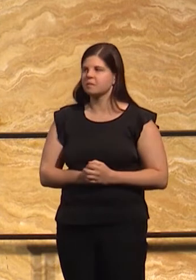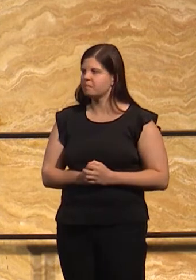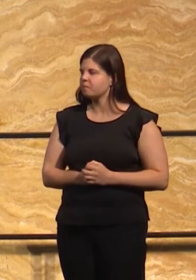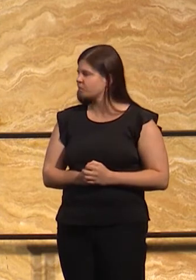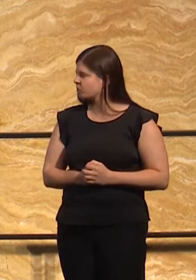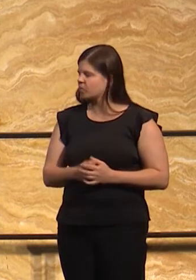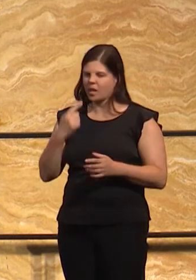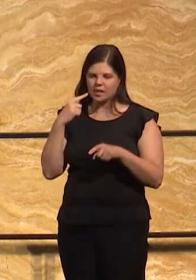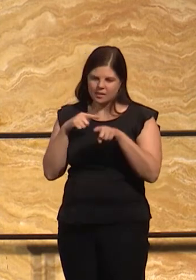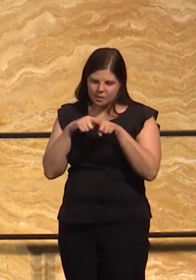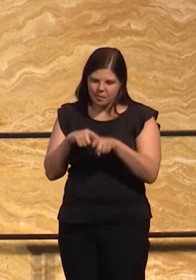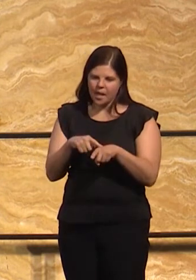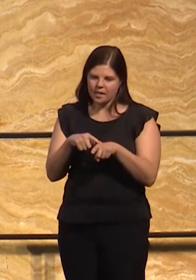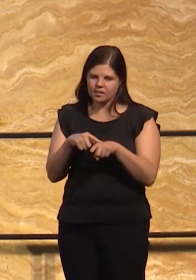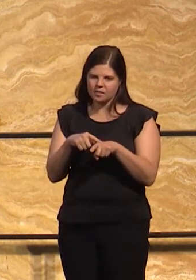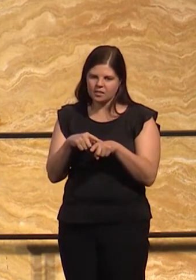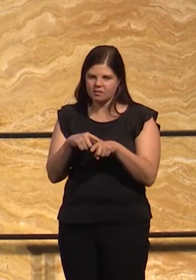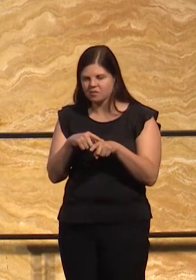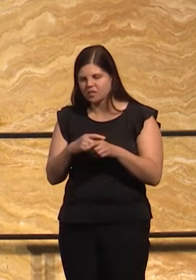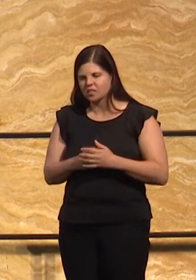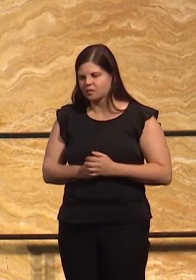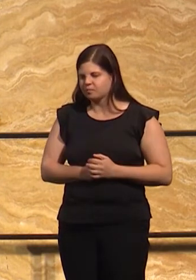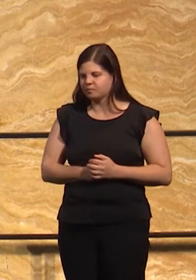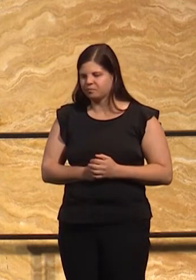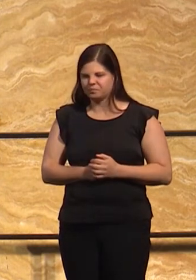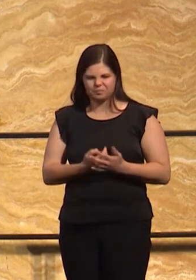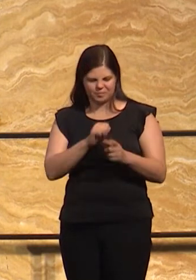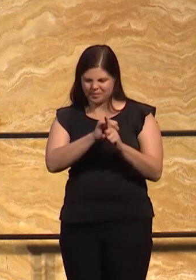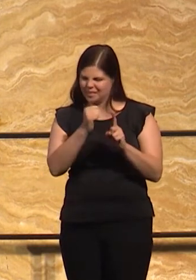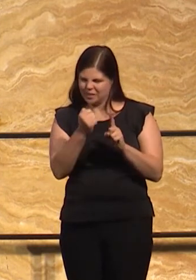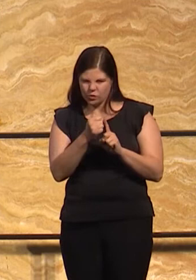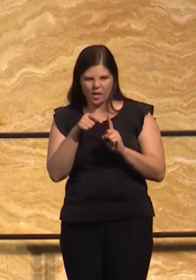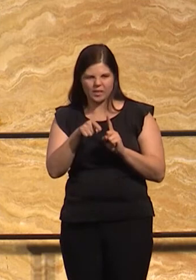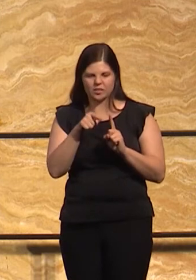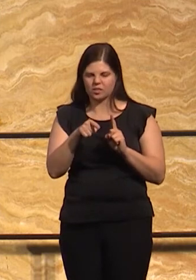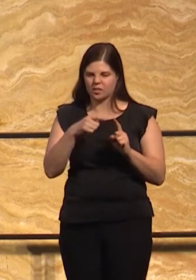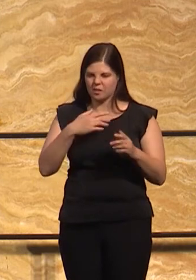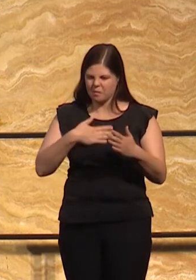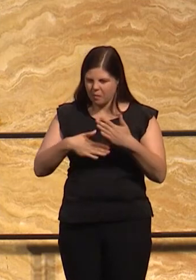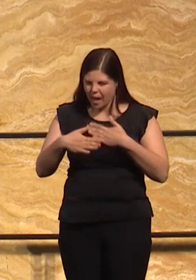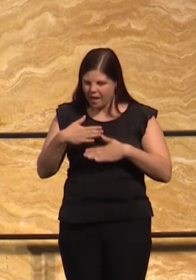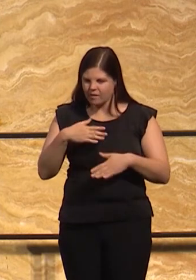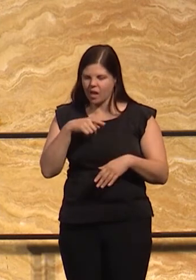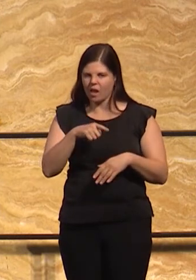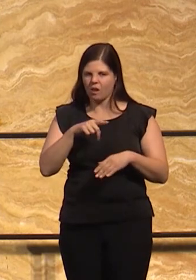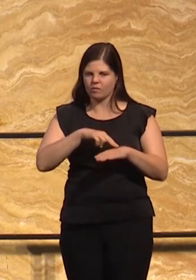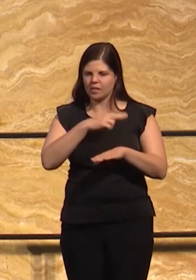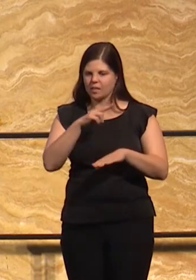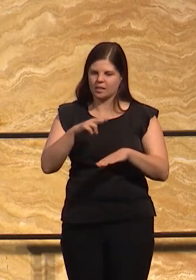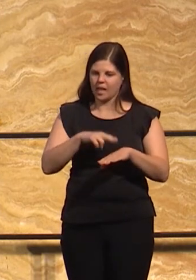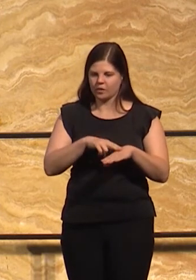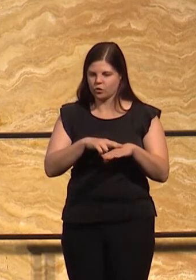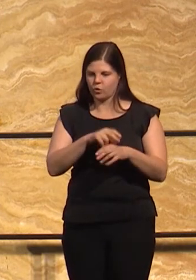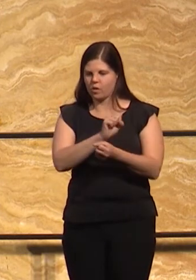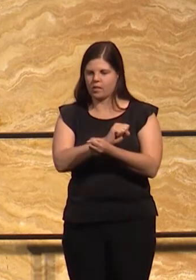also very much on the nature, the behavior of these national